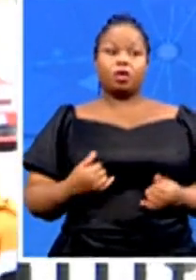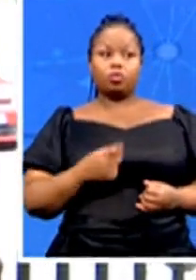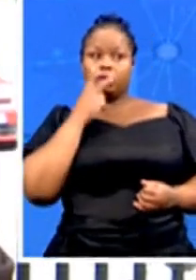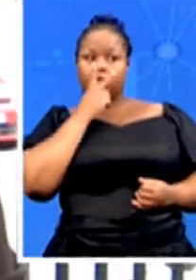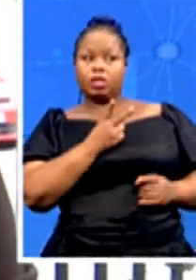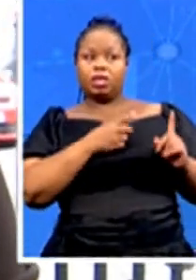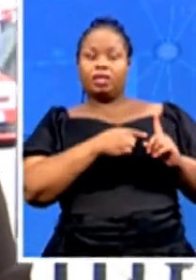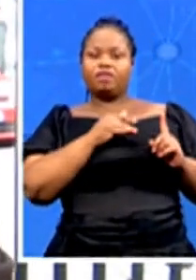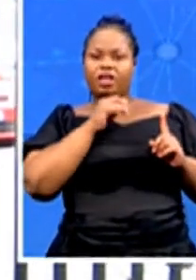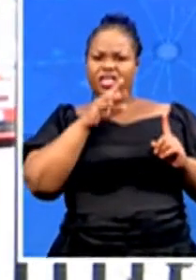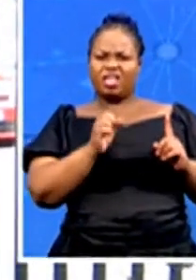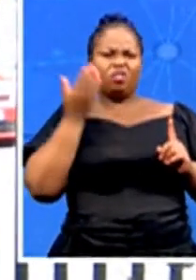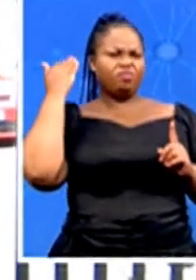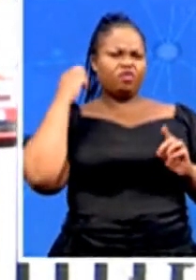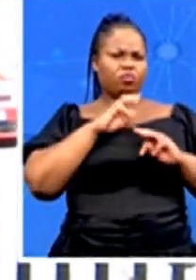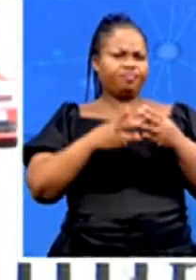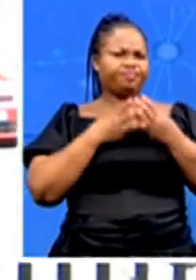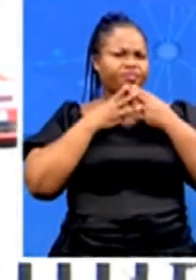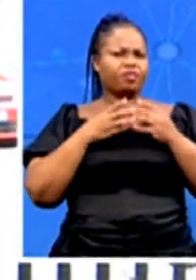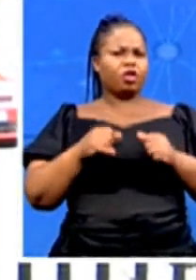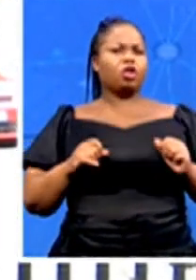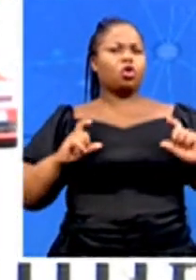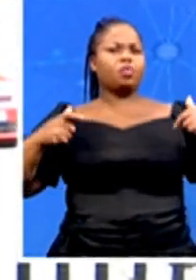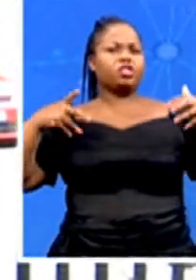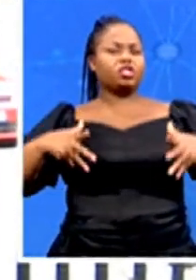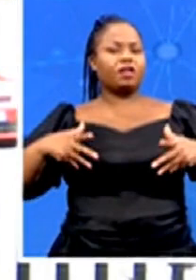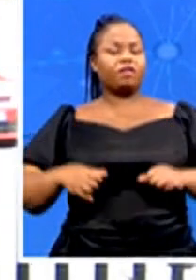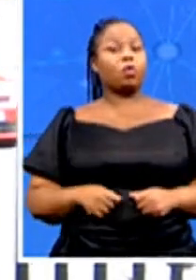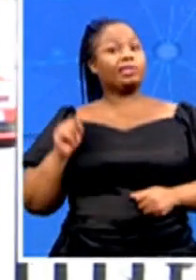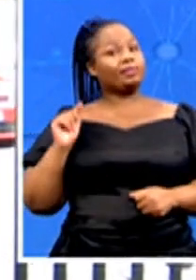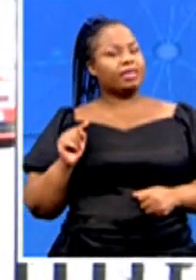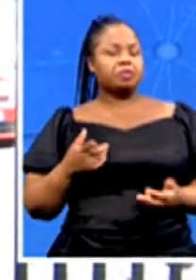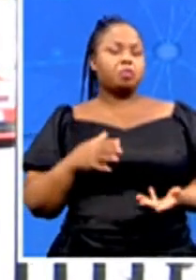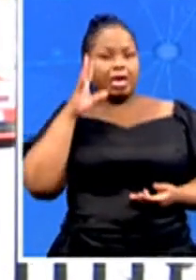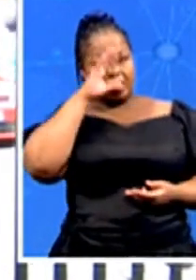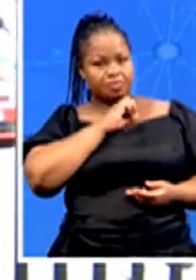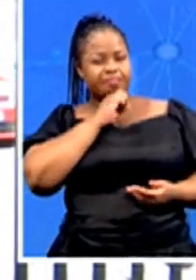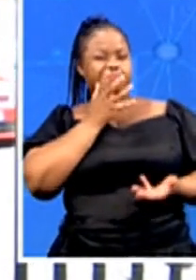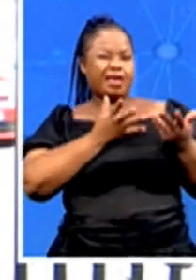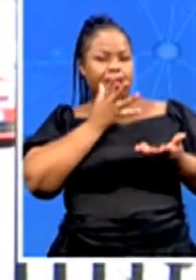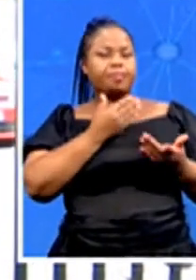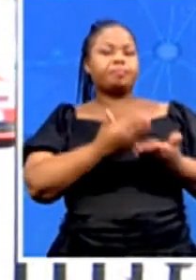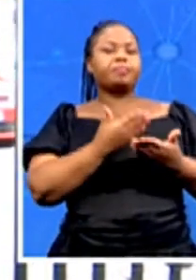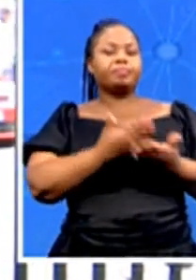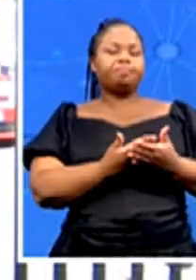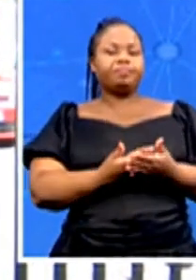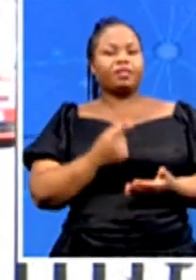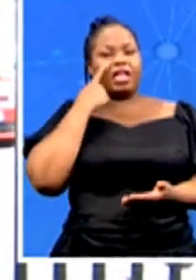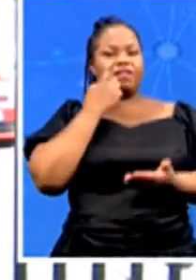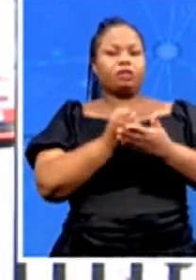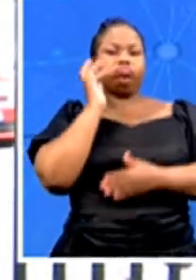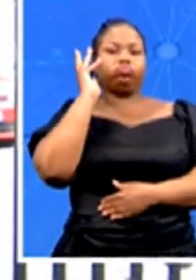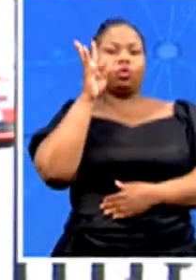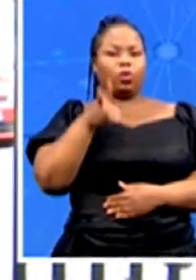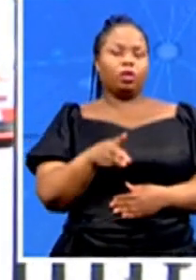we suspect that he could be here to, of course, possibly give evidence. As we know that former President Jacob Zuma fell